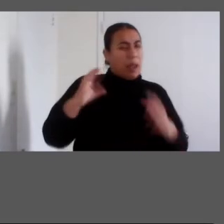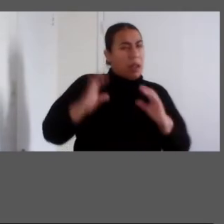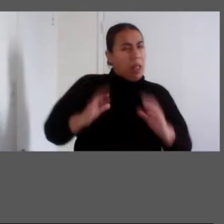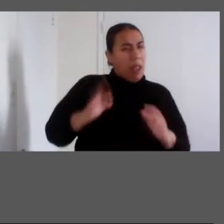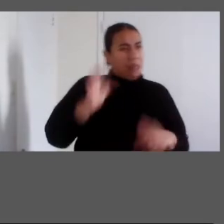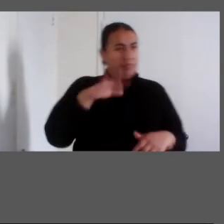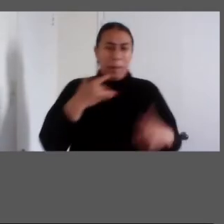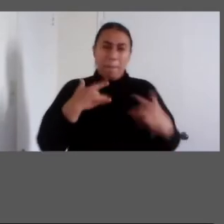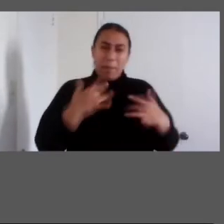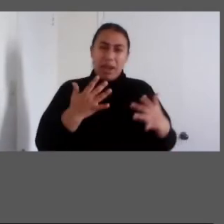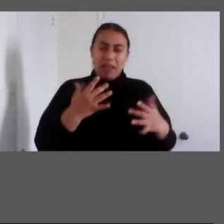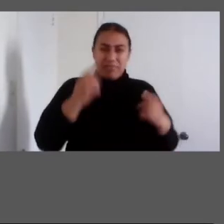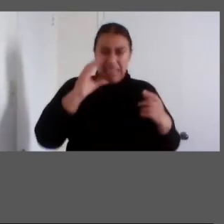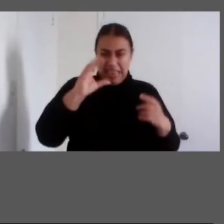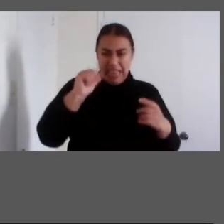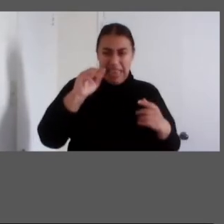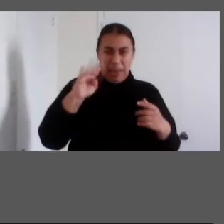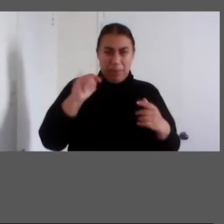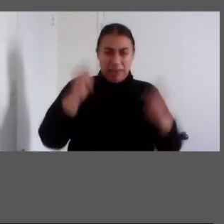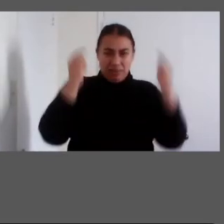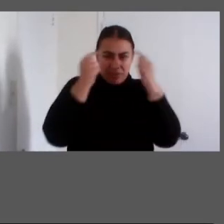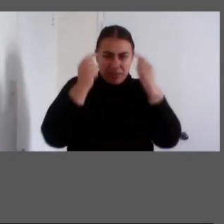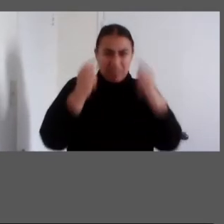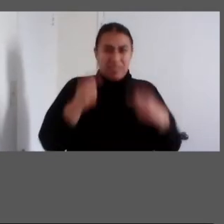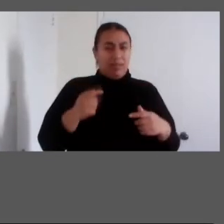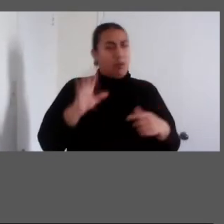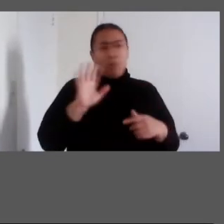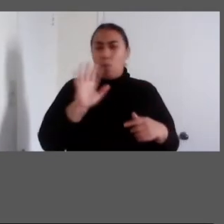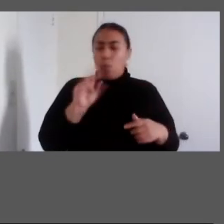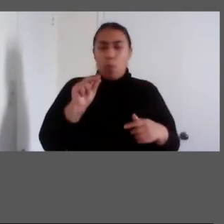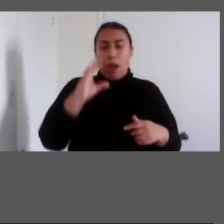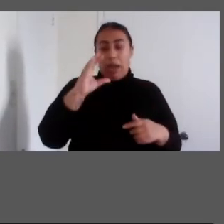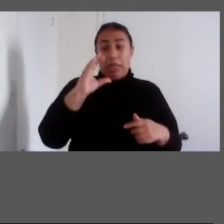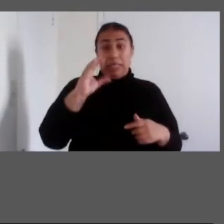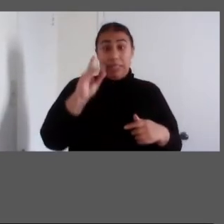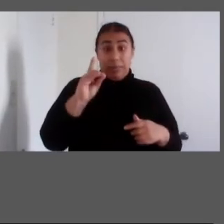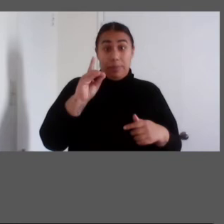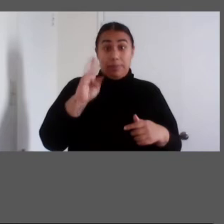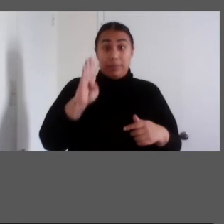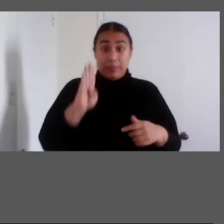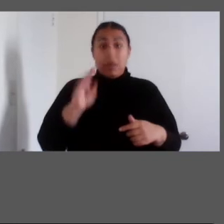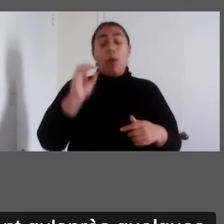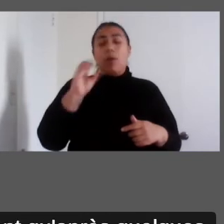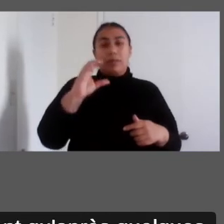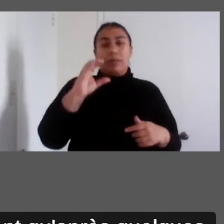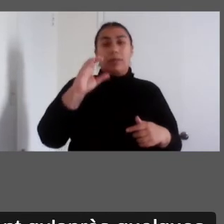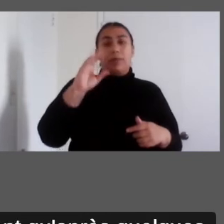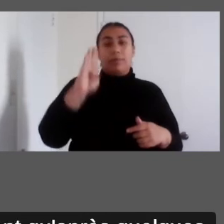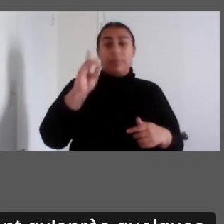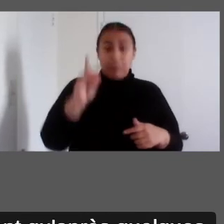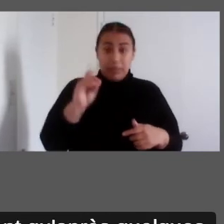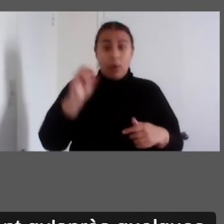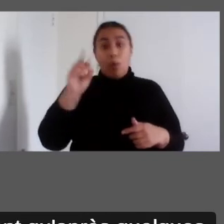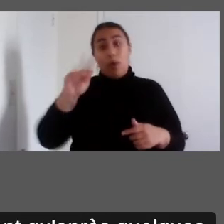very important to know. Another very important thing that was mentioned on these studies is that cannabis does not lead to medication-based headaches. This is